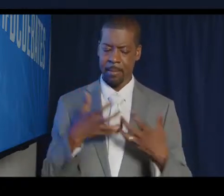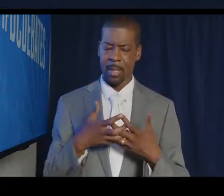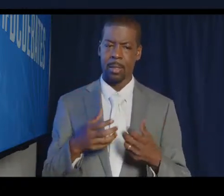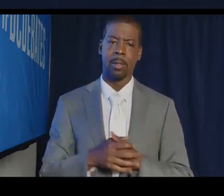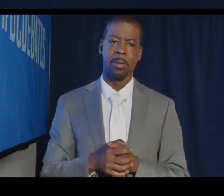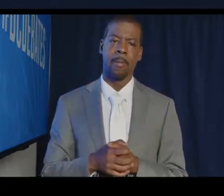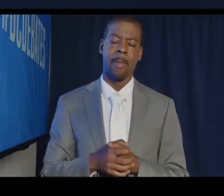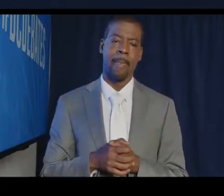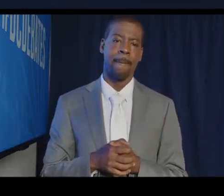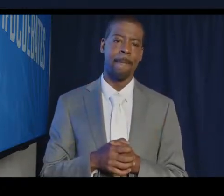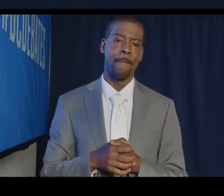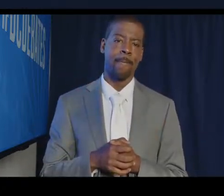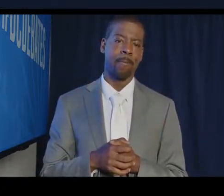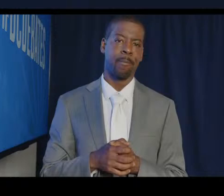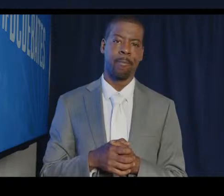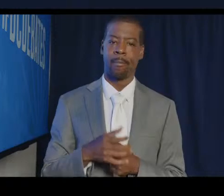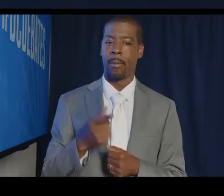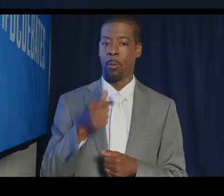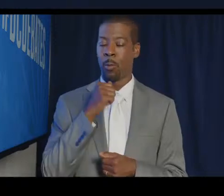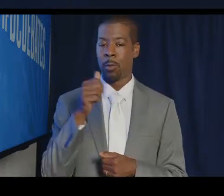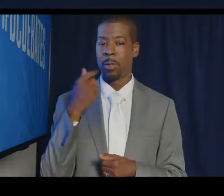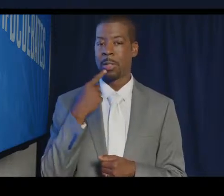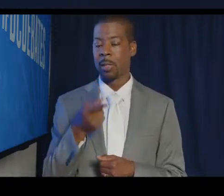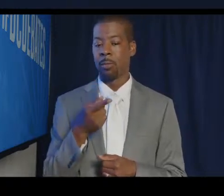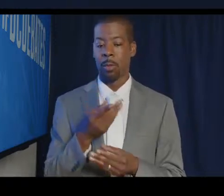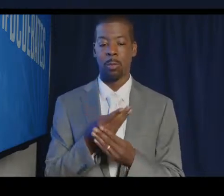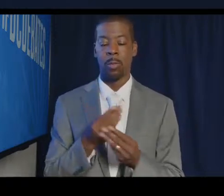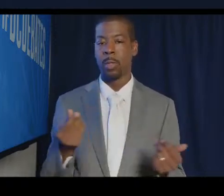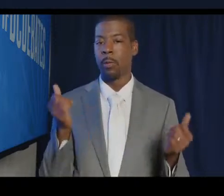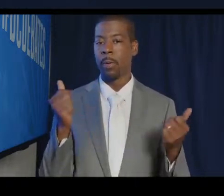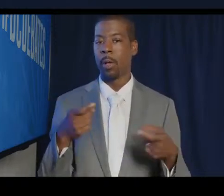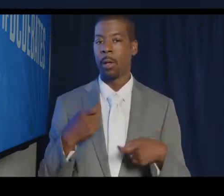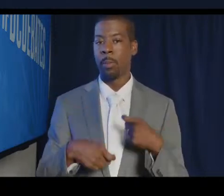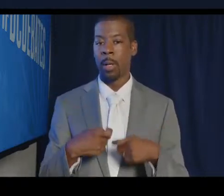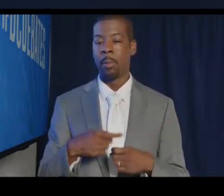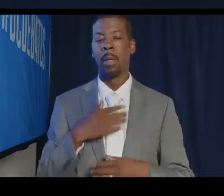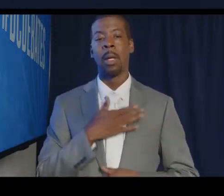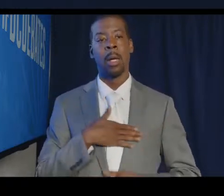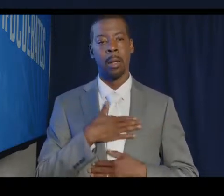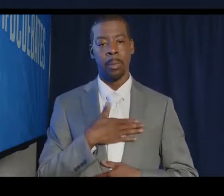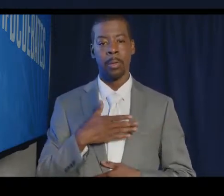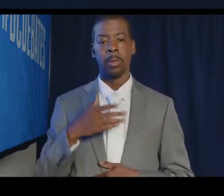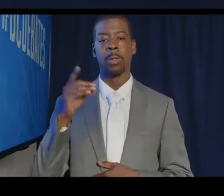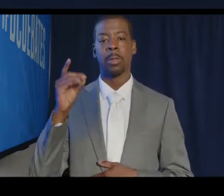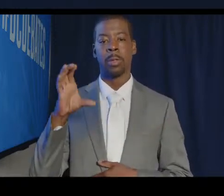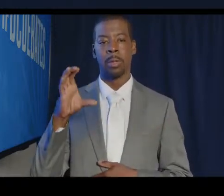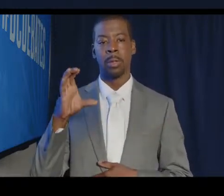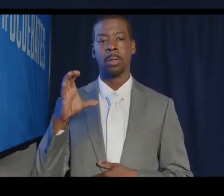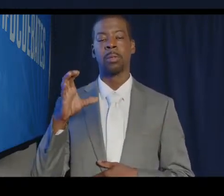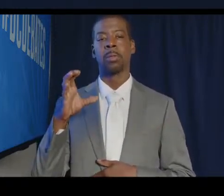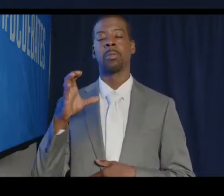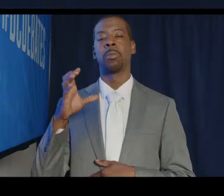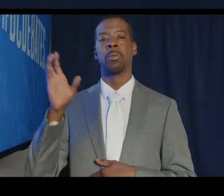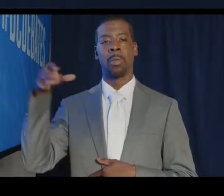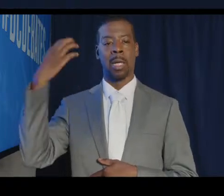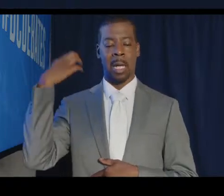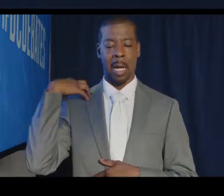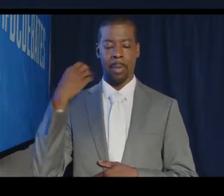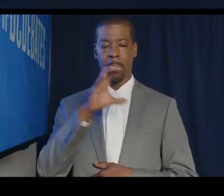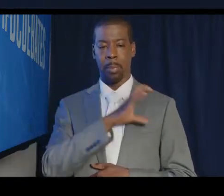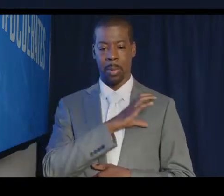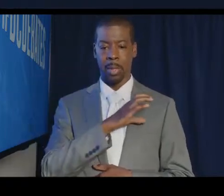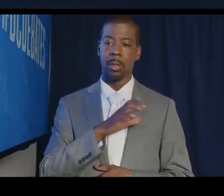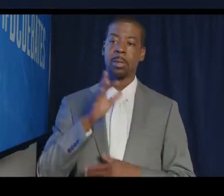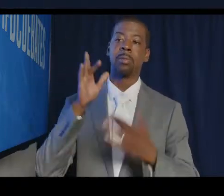up in the next year. And I'm not saying that we're going to resolve all of these things. I appreciate that the chief has reached out to federal partners to ask them to